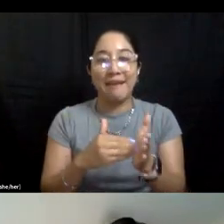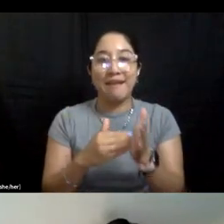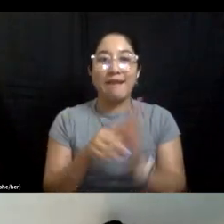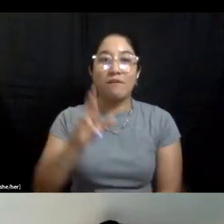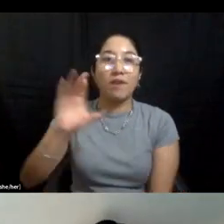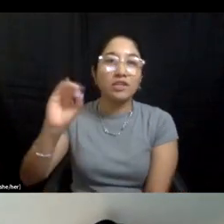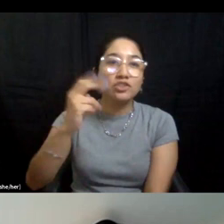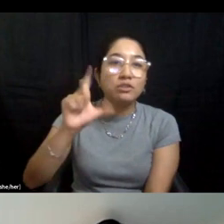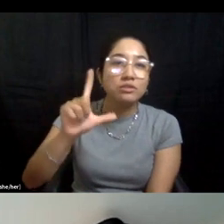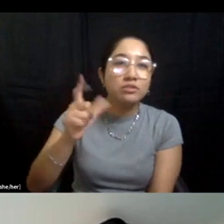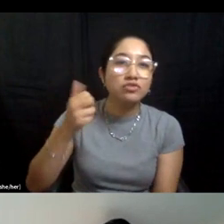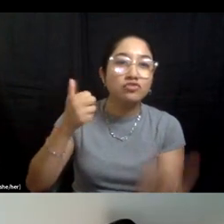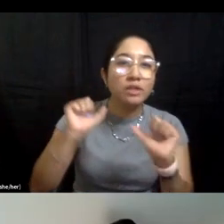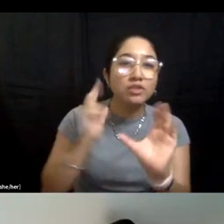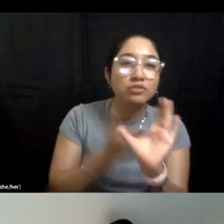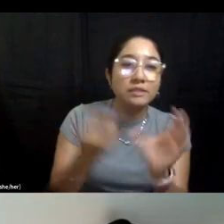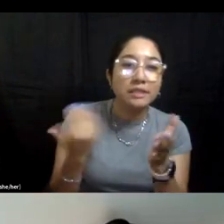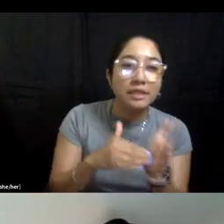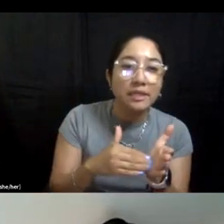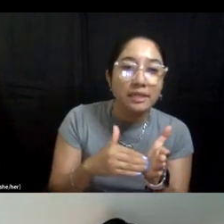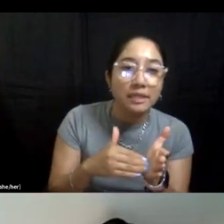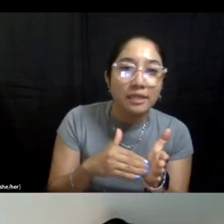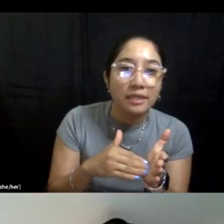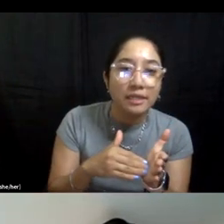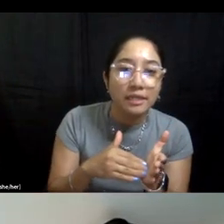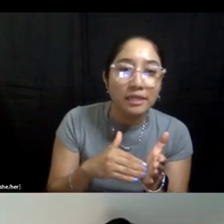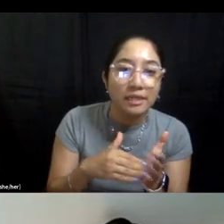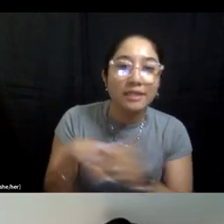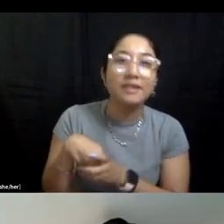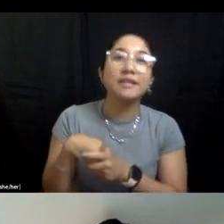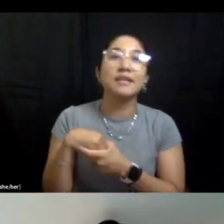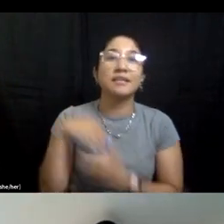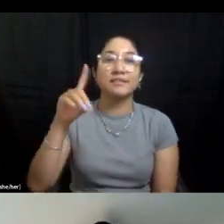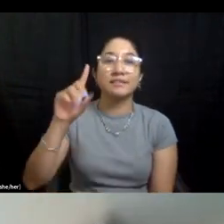They will be joining. She's rejoining now. Yes. Okay, good. Yay!